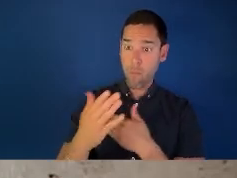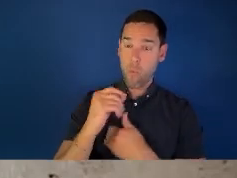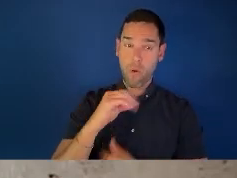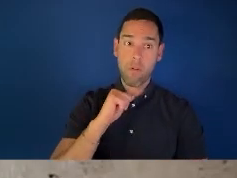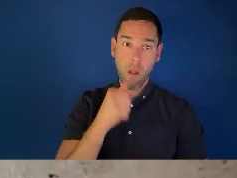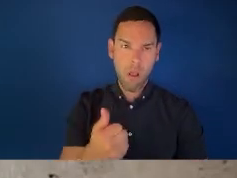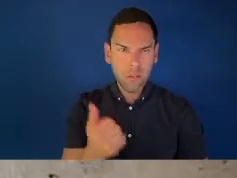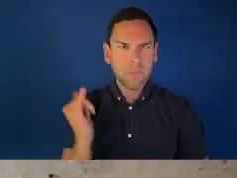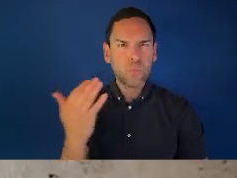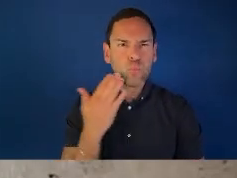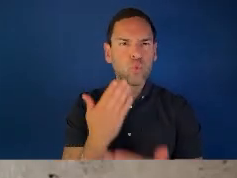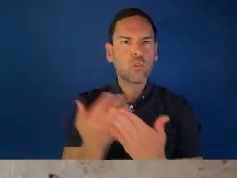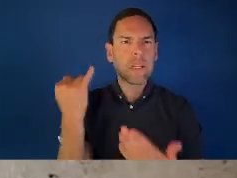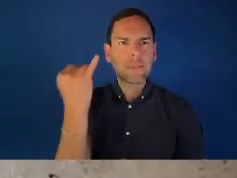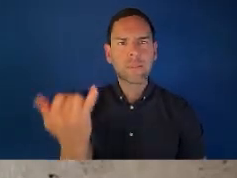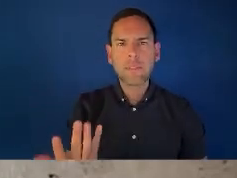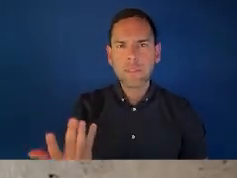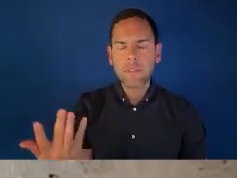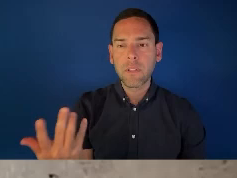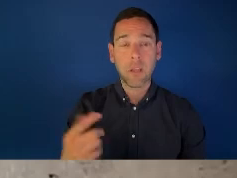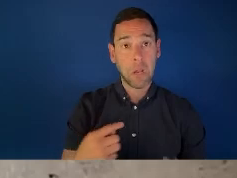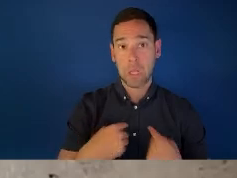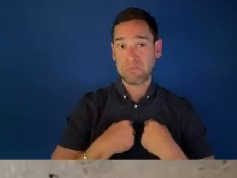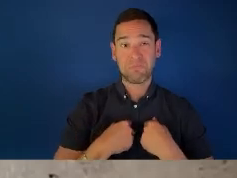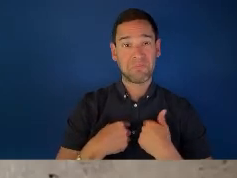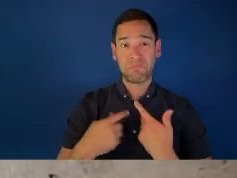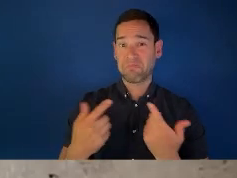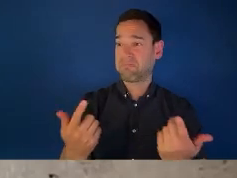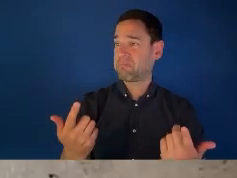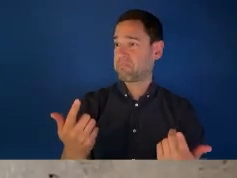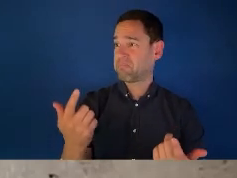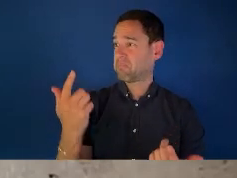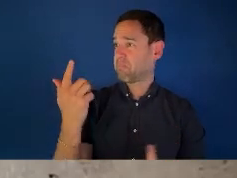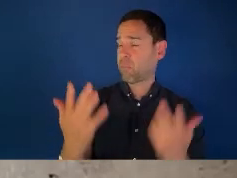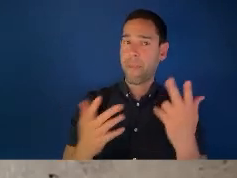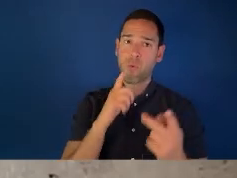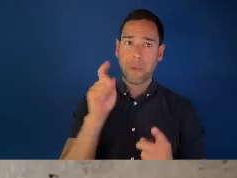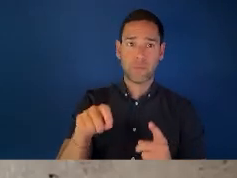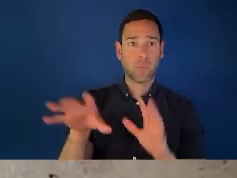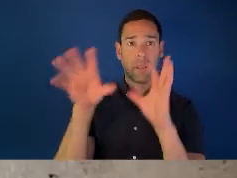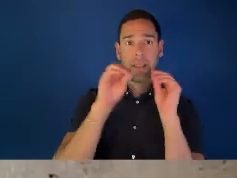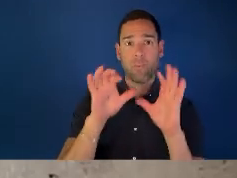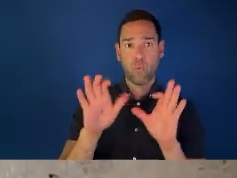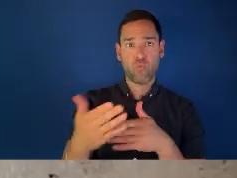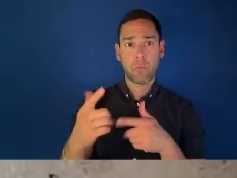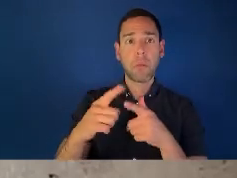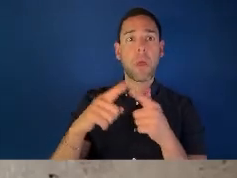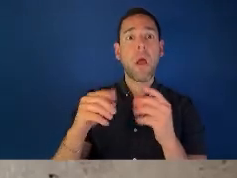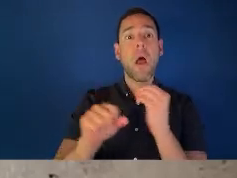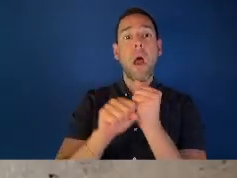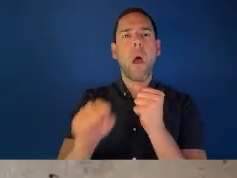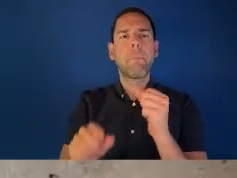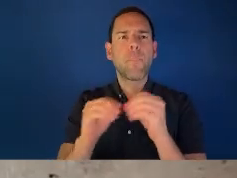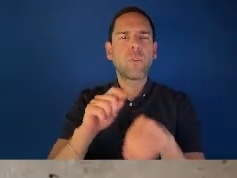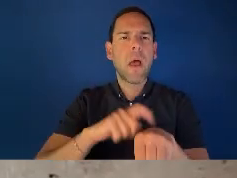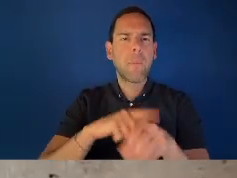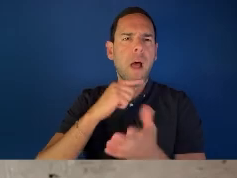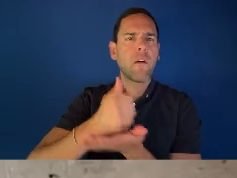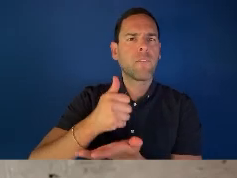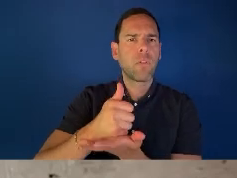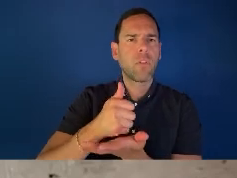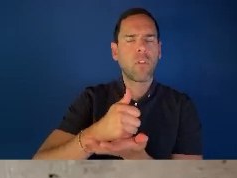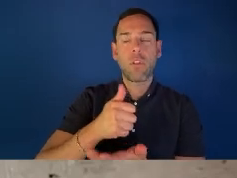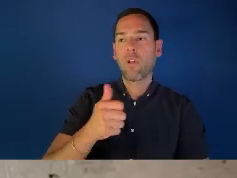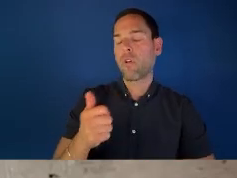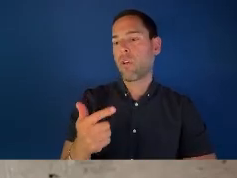be nice for them to have the choice to be like, I am going to leave the room and go to a different space to take the test. Probably